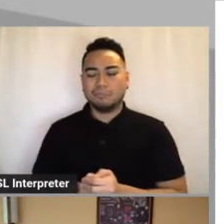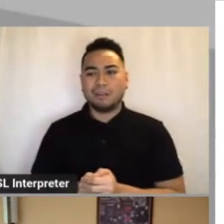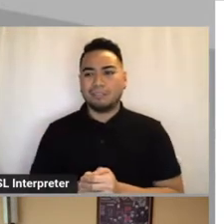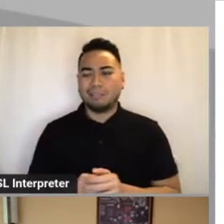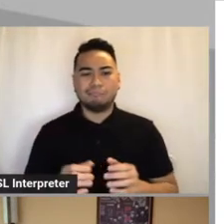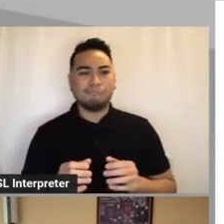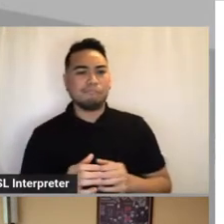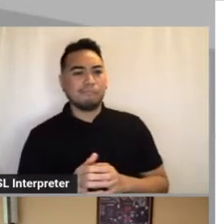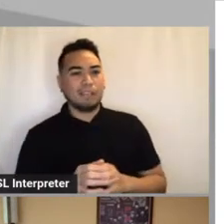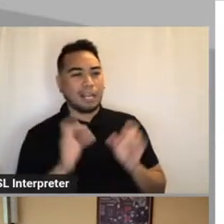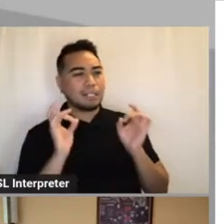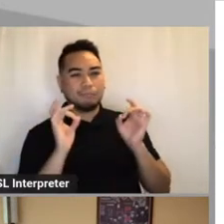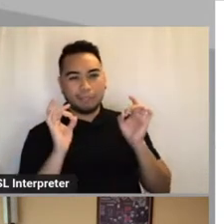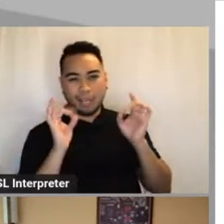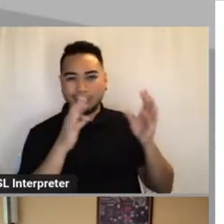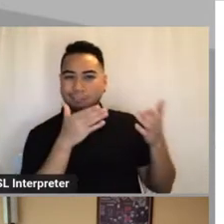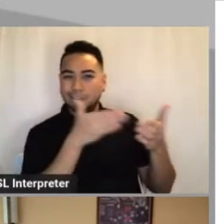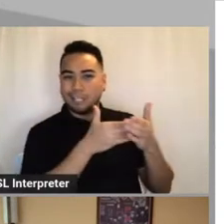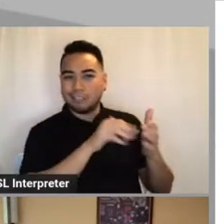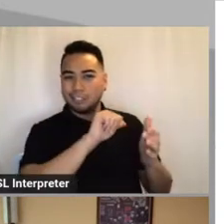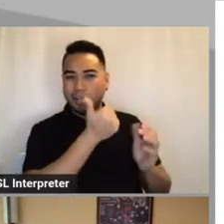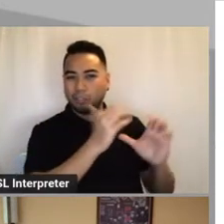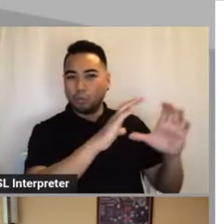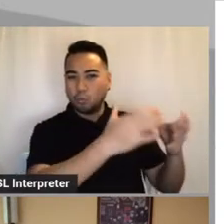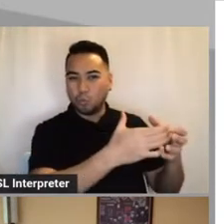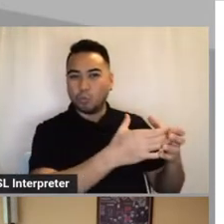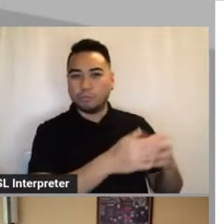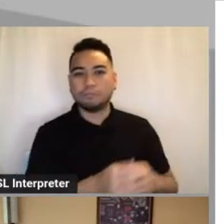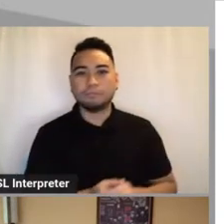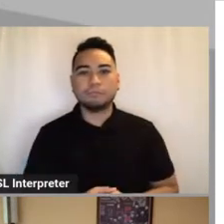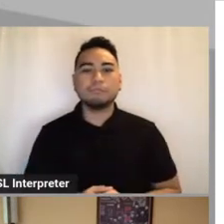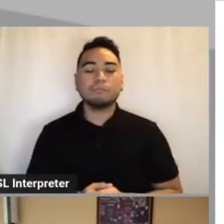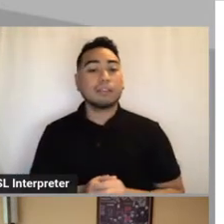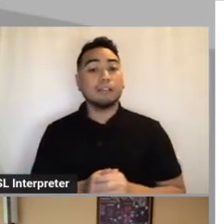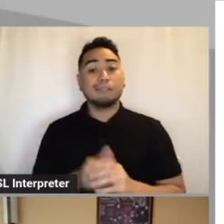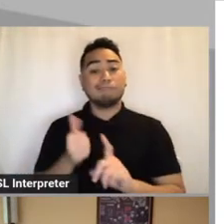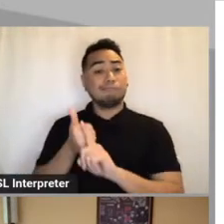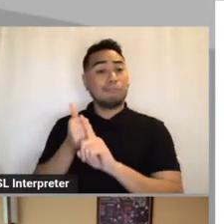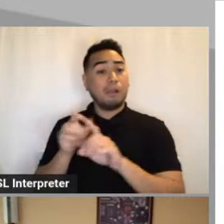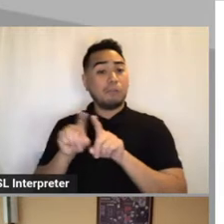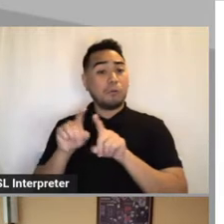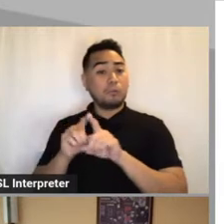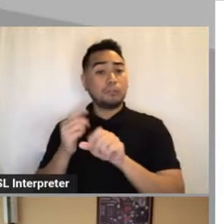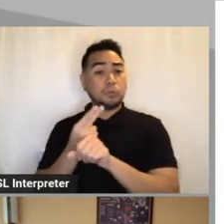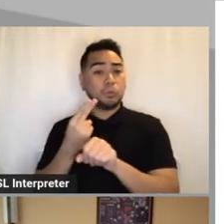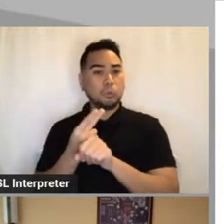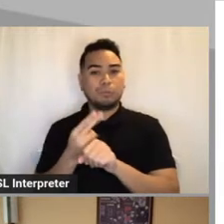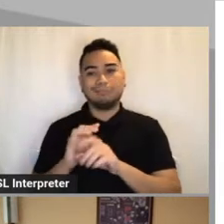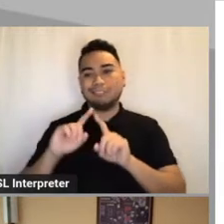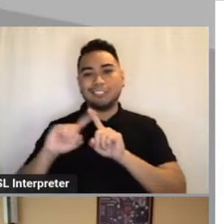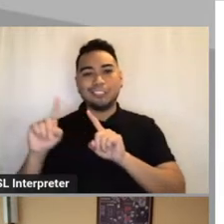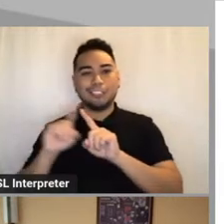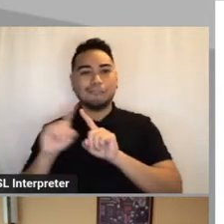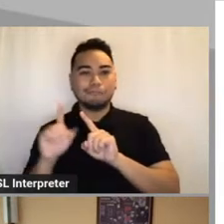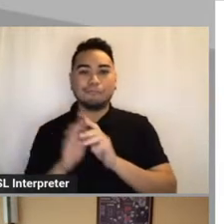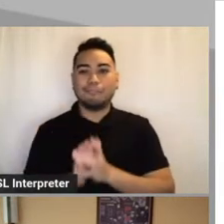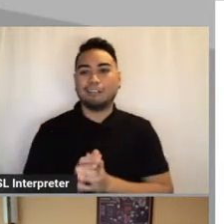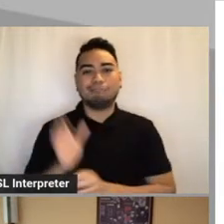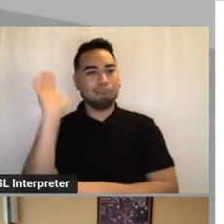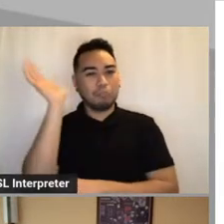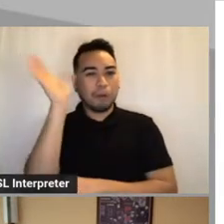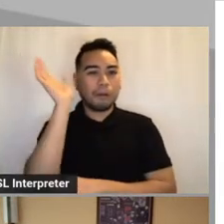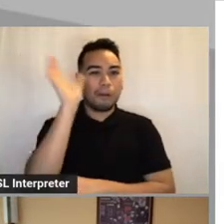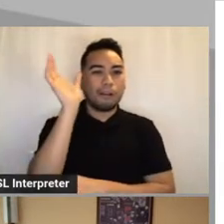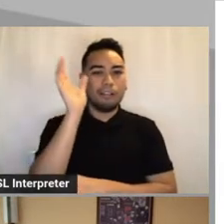used a racially coded law and order narrative and initiatives. So on to Reagan and his